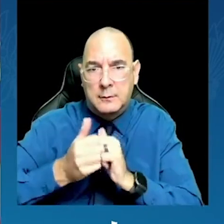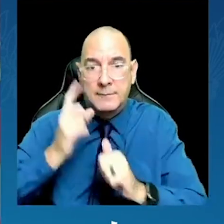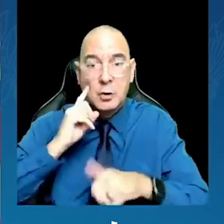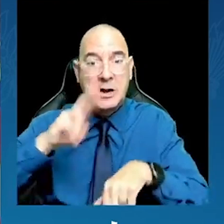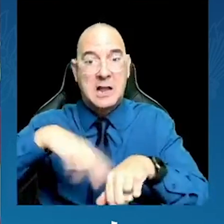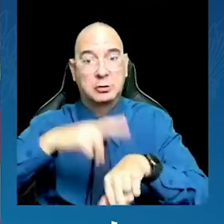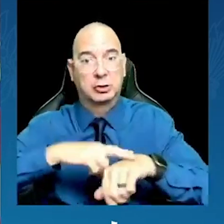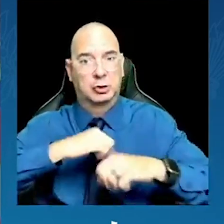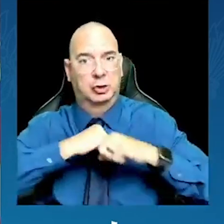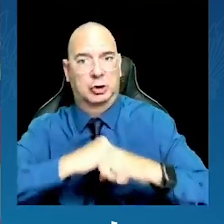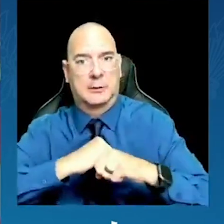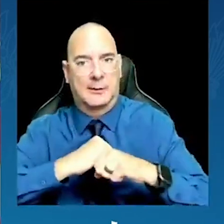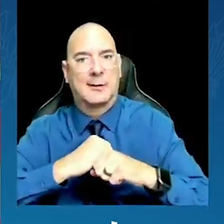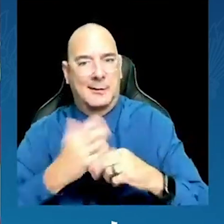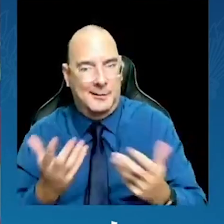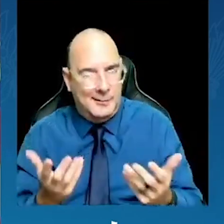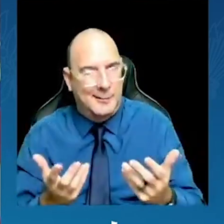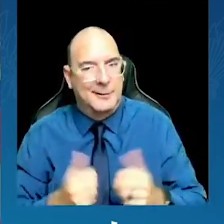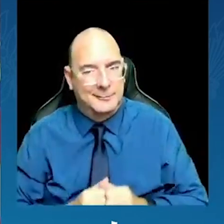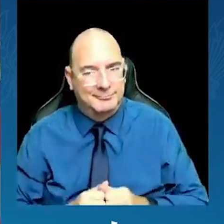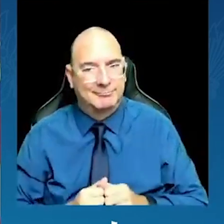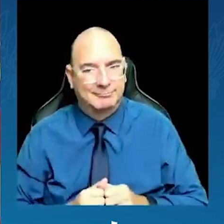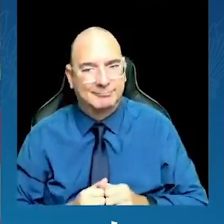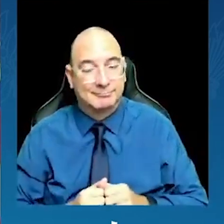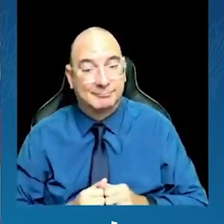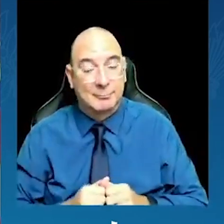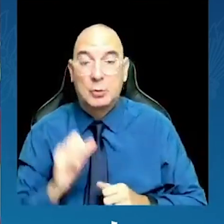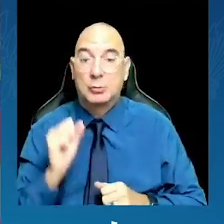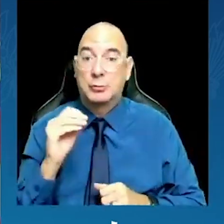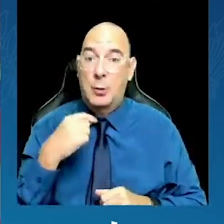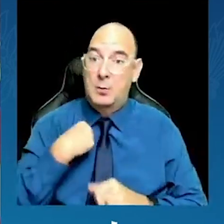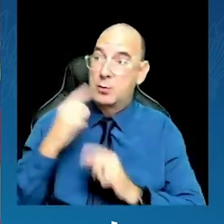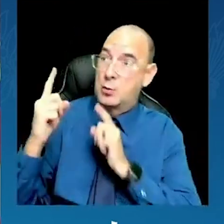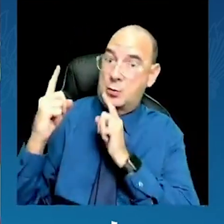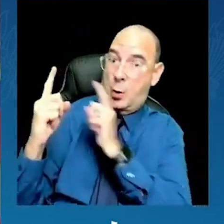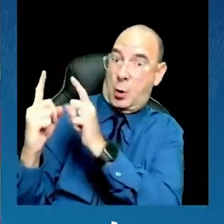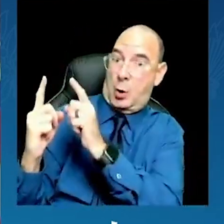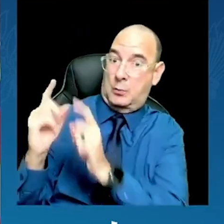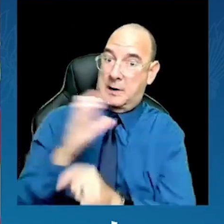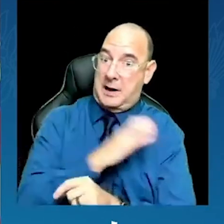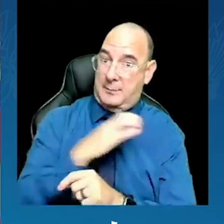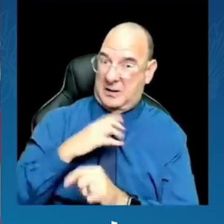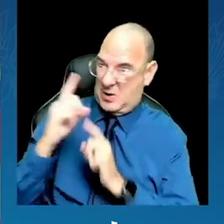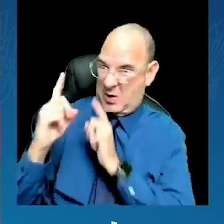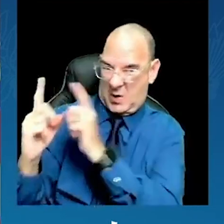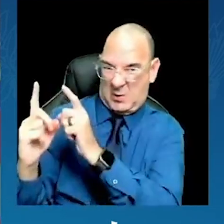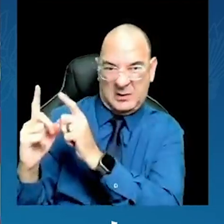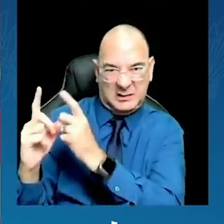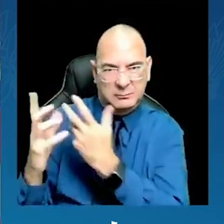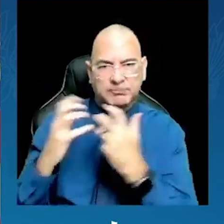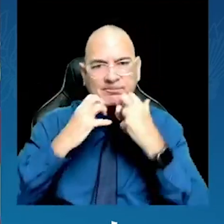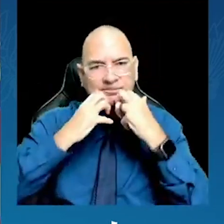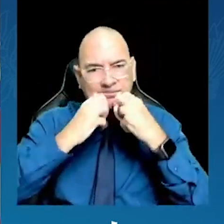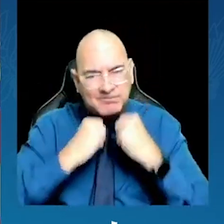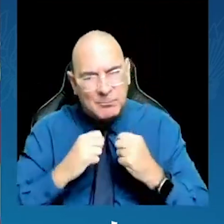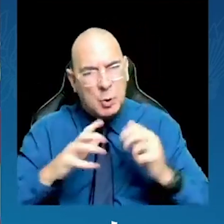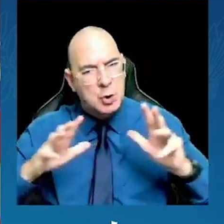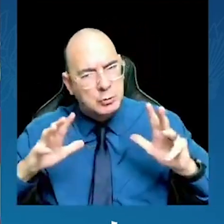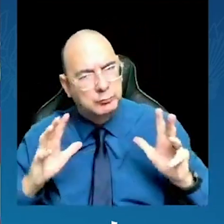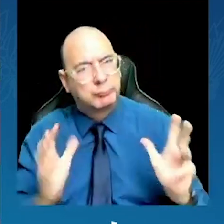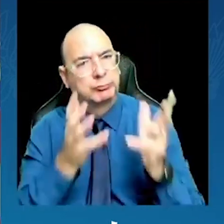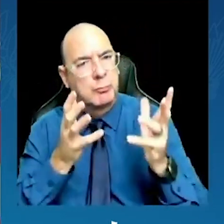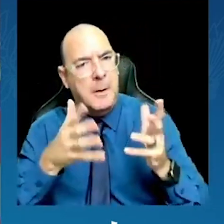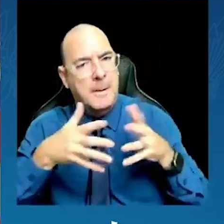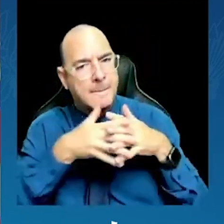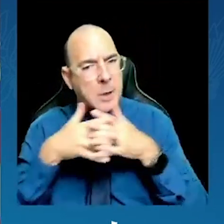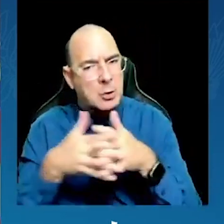So the mission of this council is to preserve and promote American leadership in